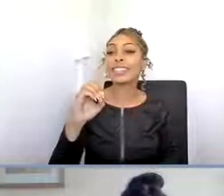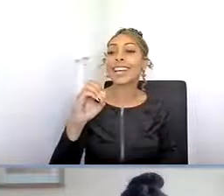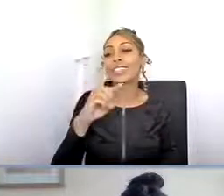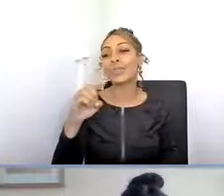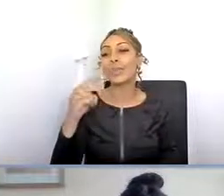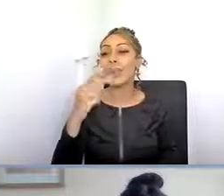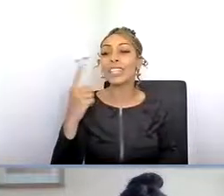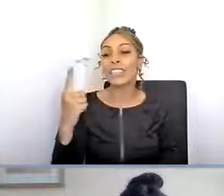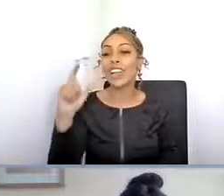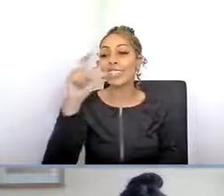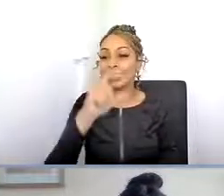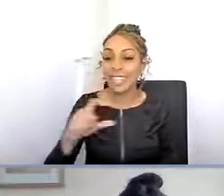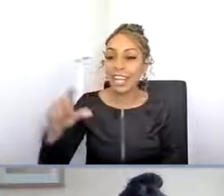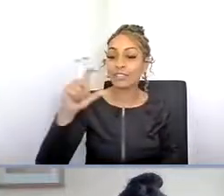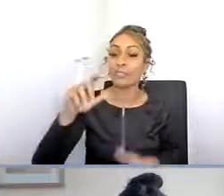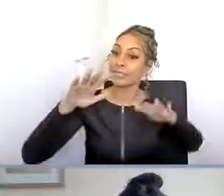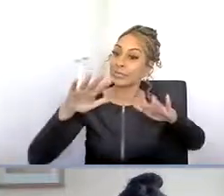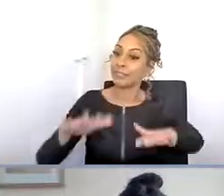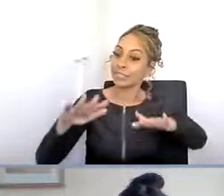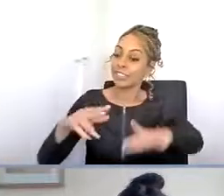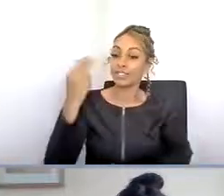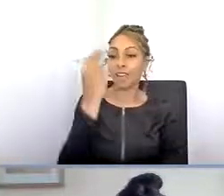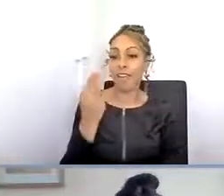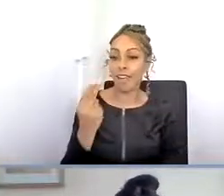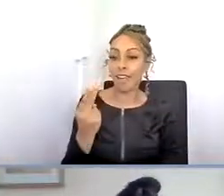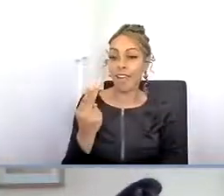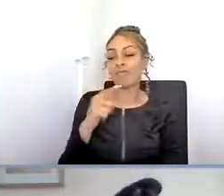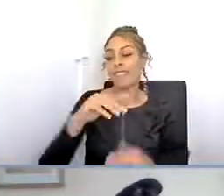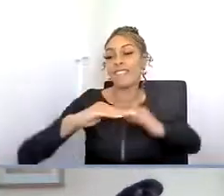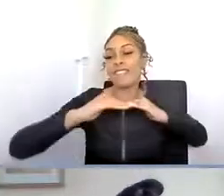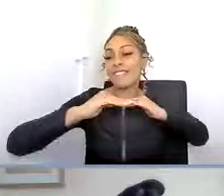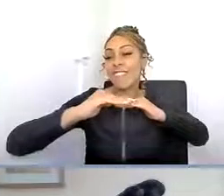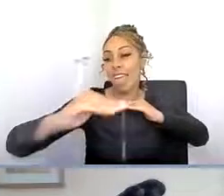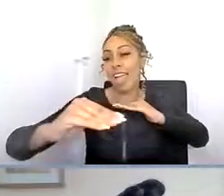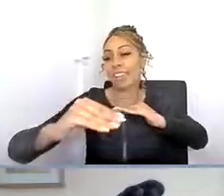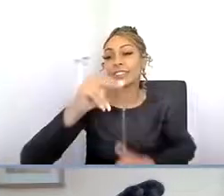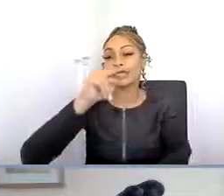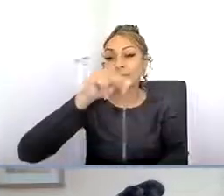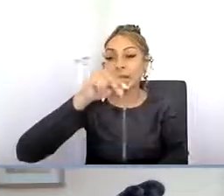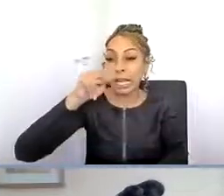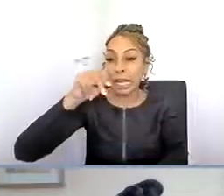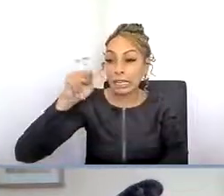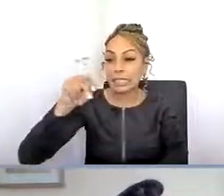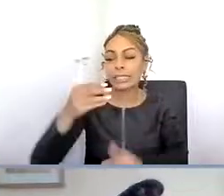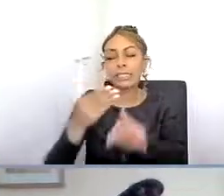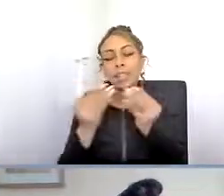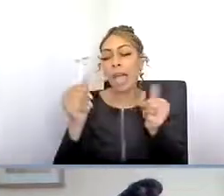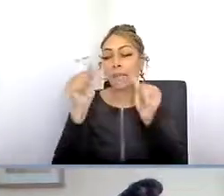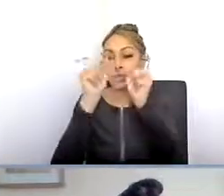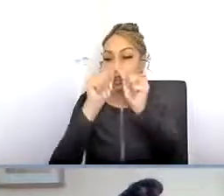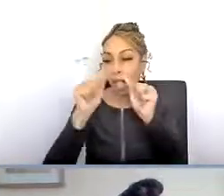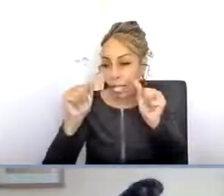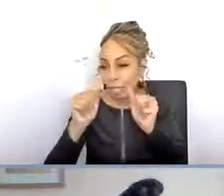British art, and mainly what people call flat art. We have some sculptures in the